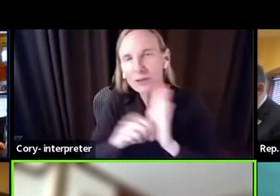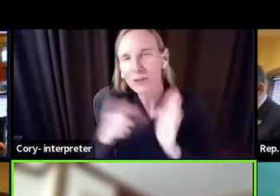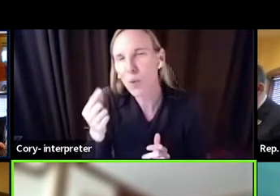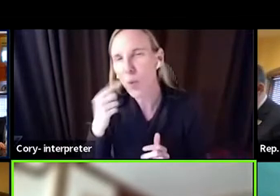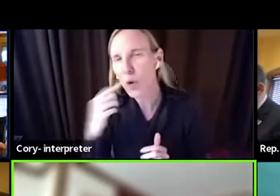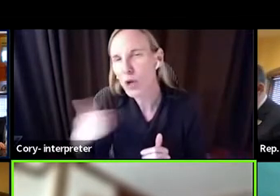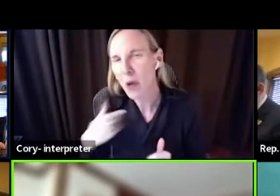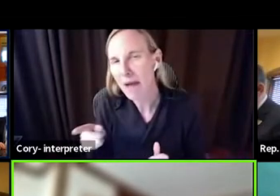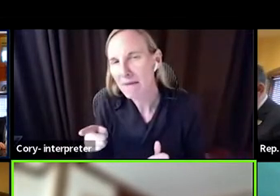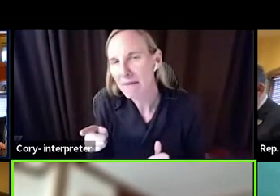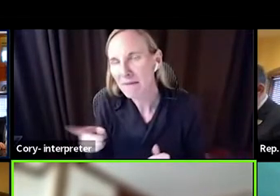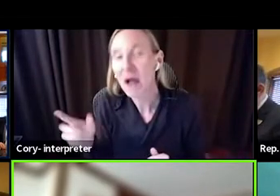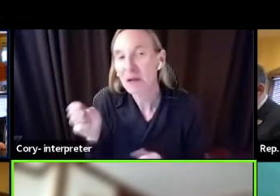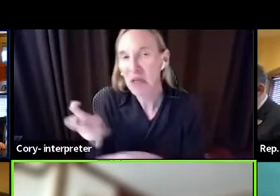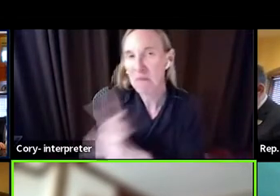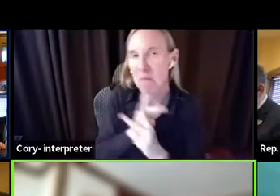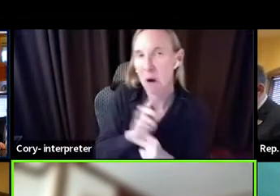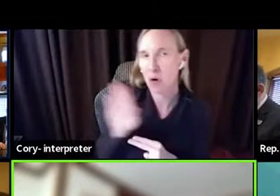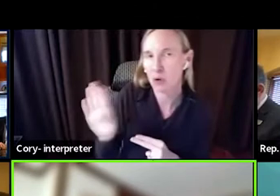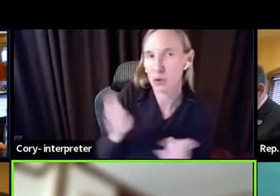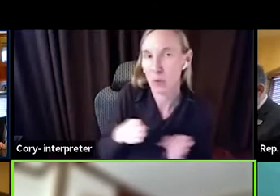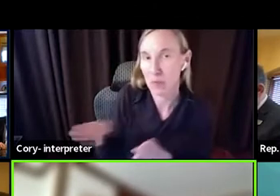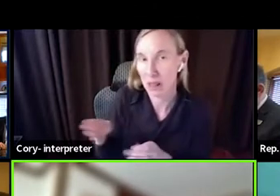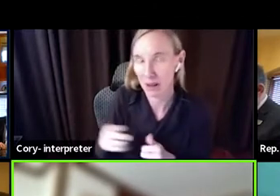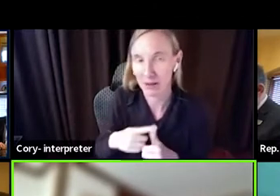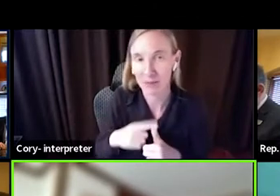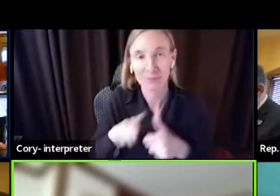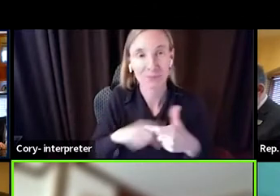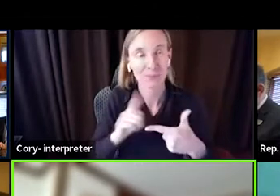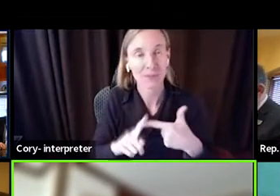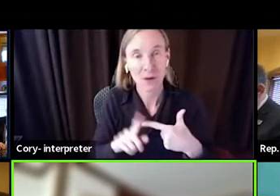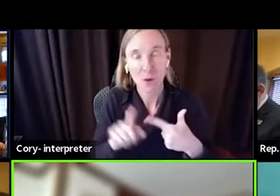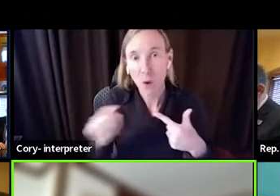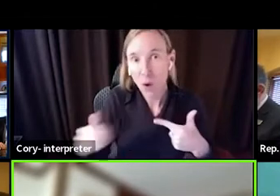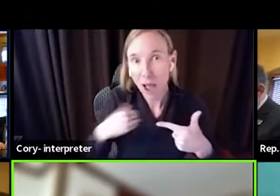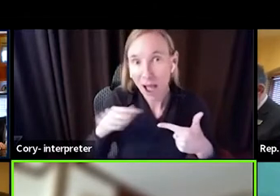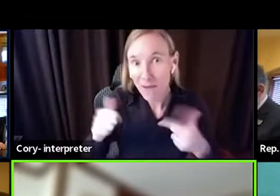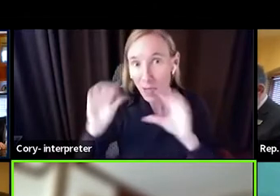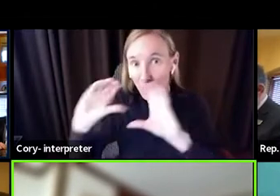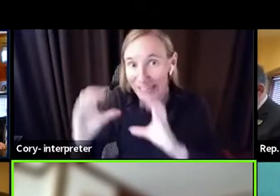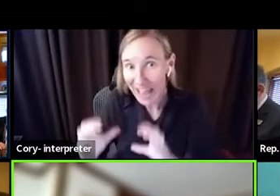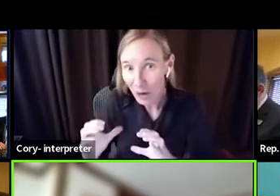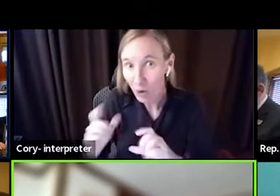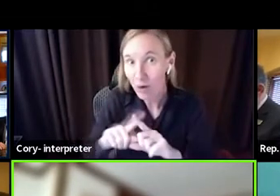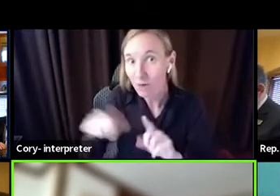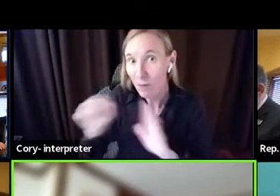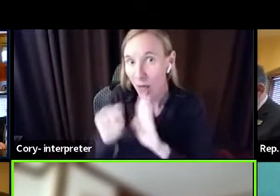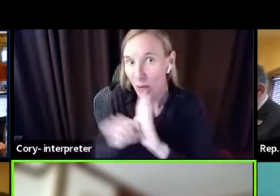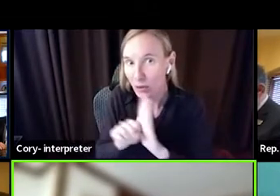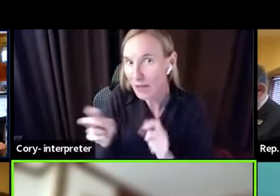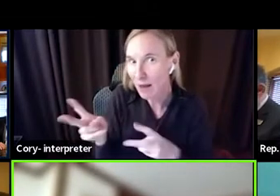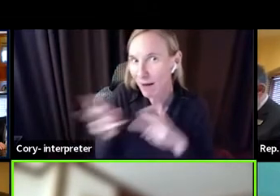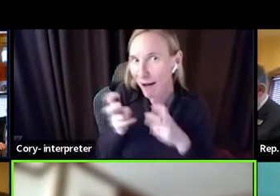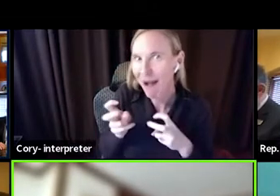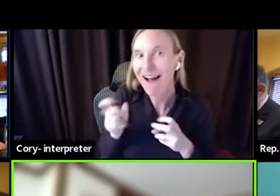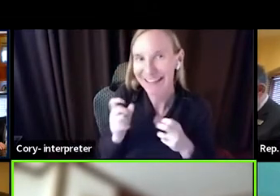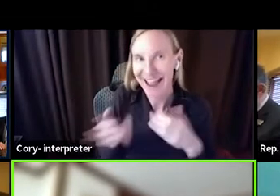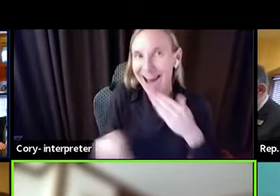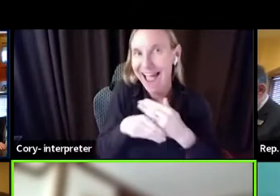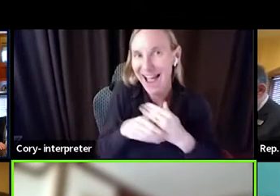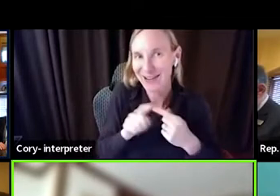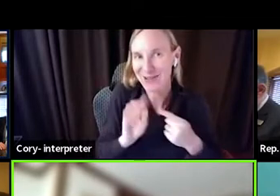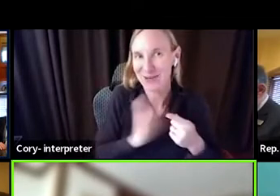certain categories of benefits with those from another state. And the third is kind of a generic option, which is